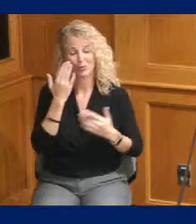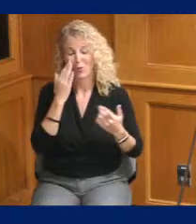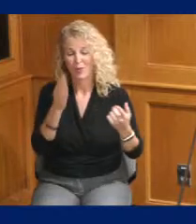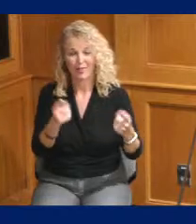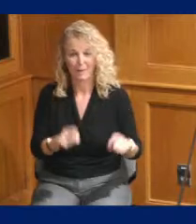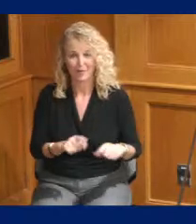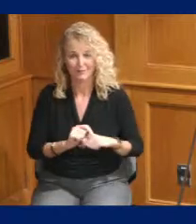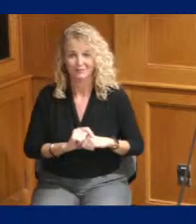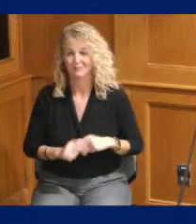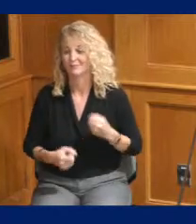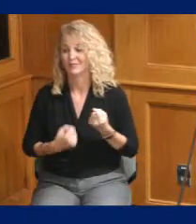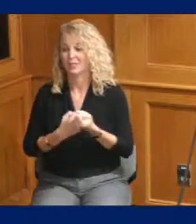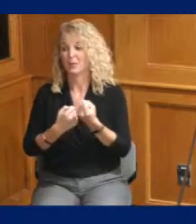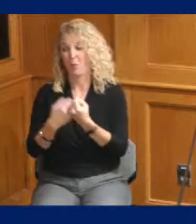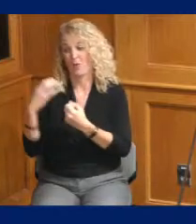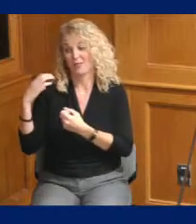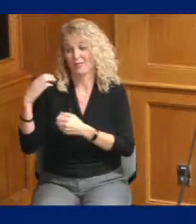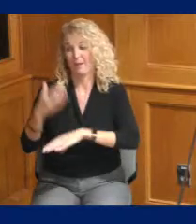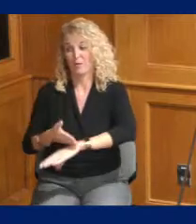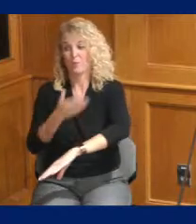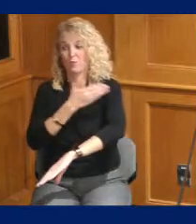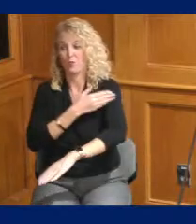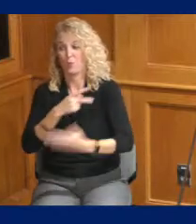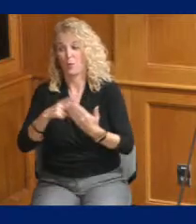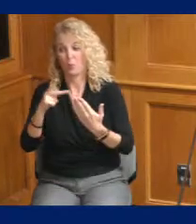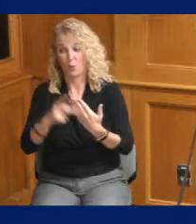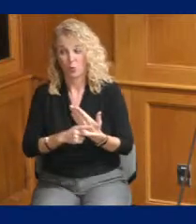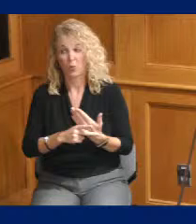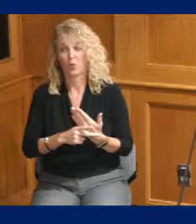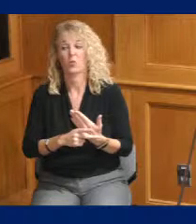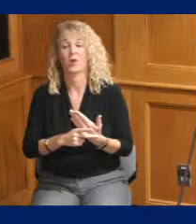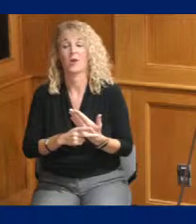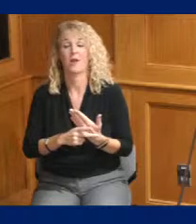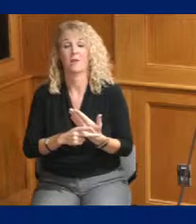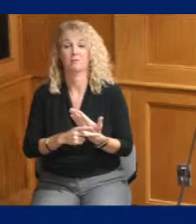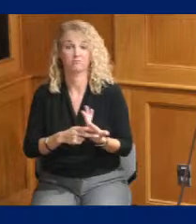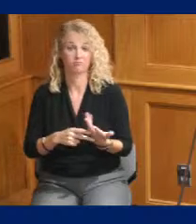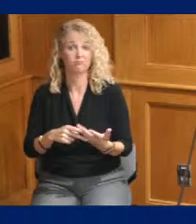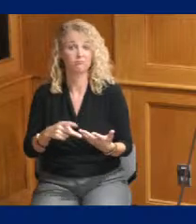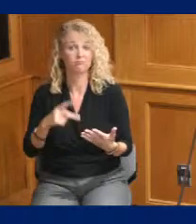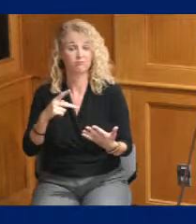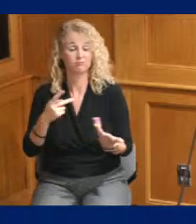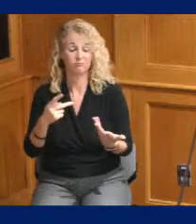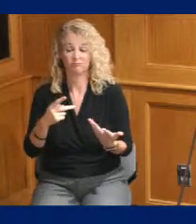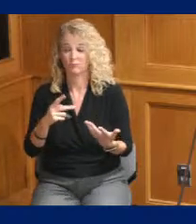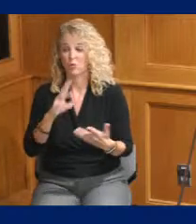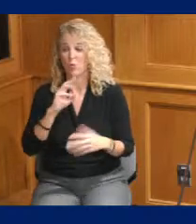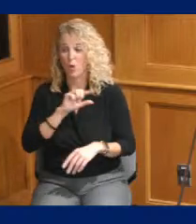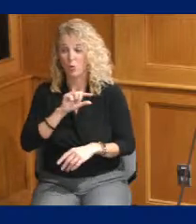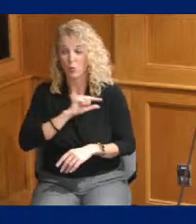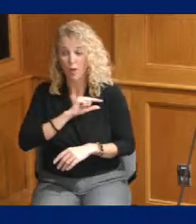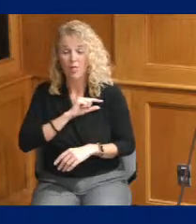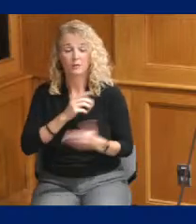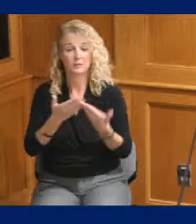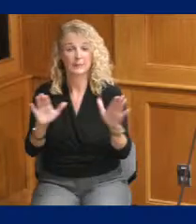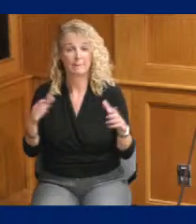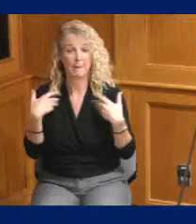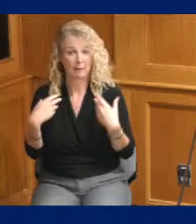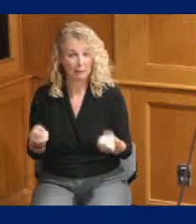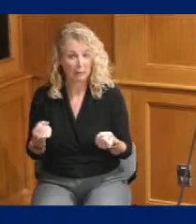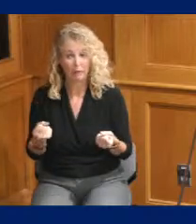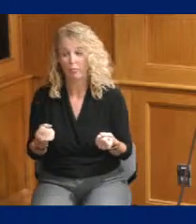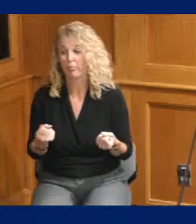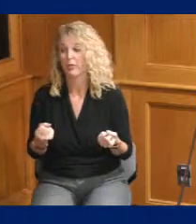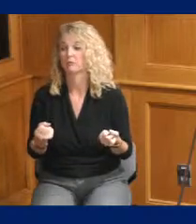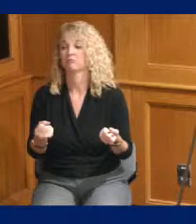you. It also supports the capital improvement program, the consent decree. It improves water quality and improves public health. And